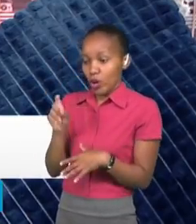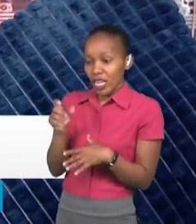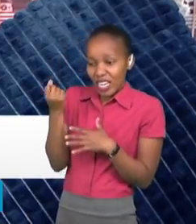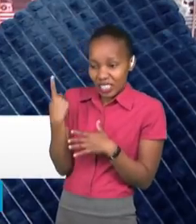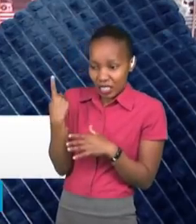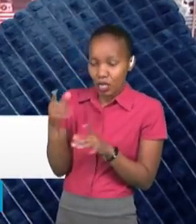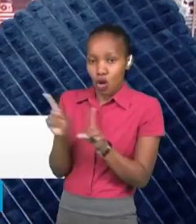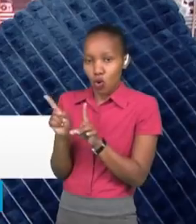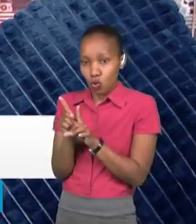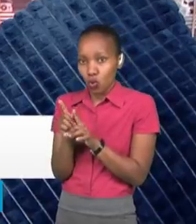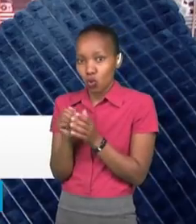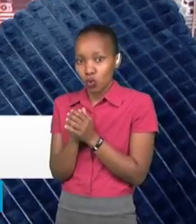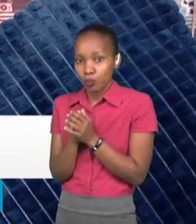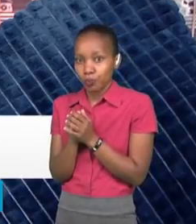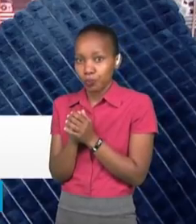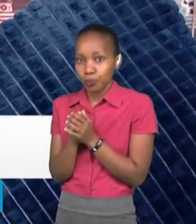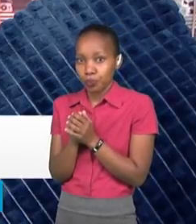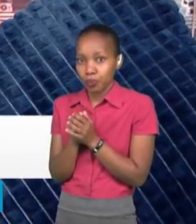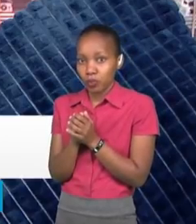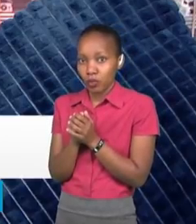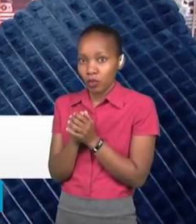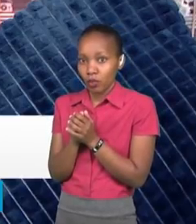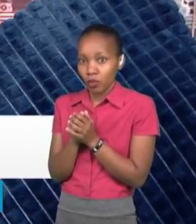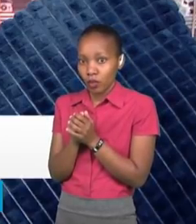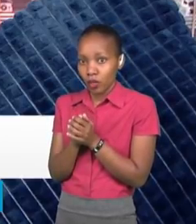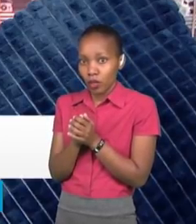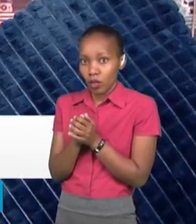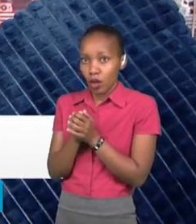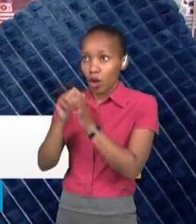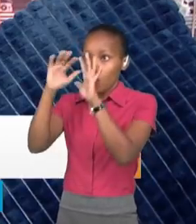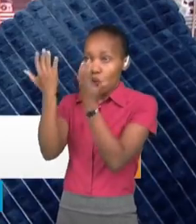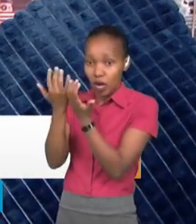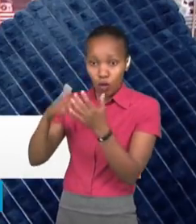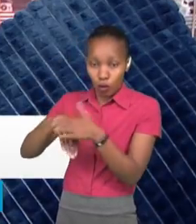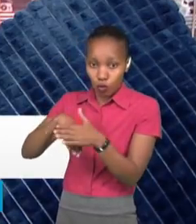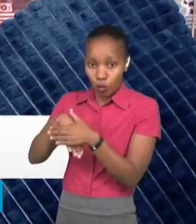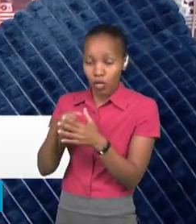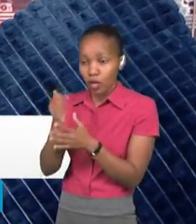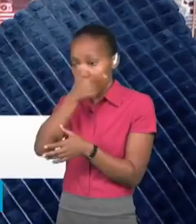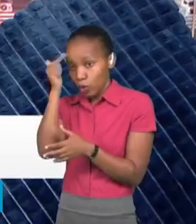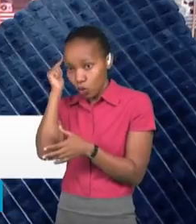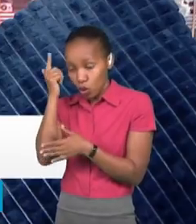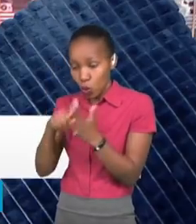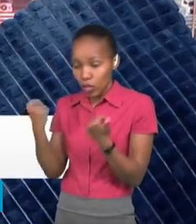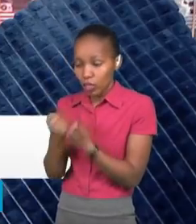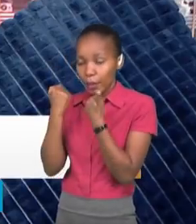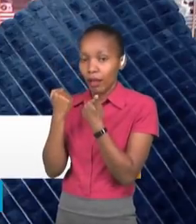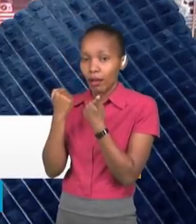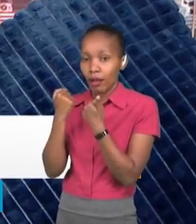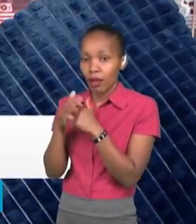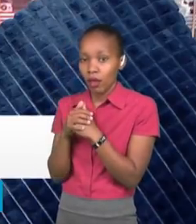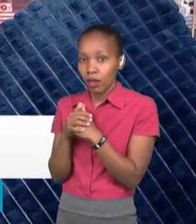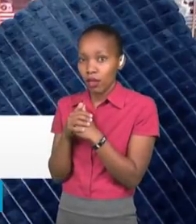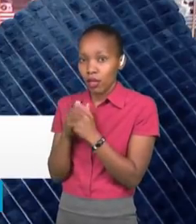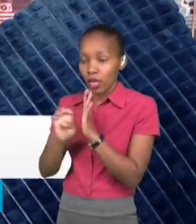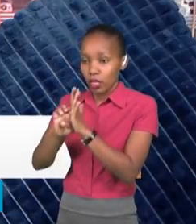look at the trend in the world of football. Okay. Because what's happening is, you look at the